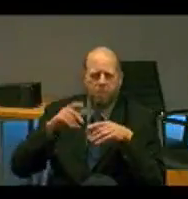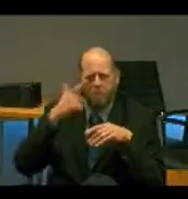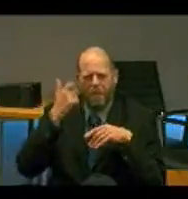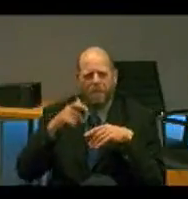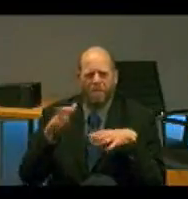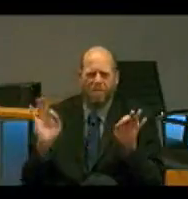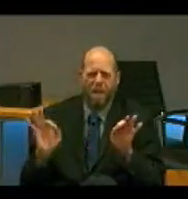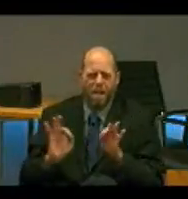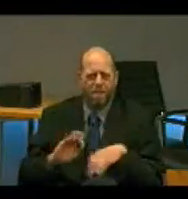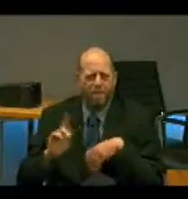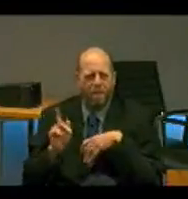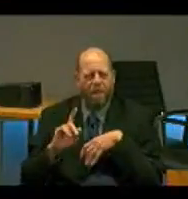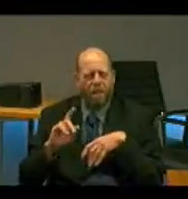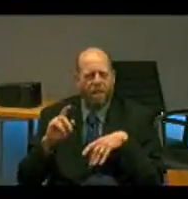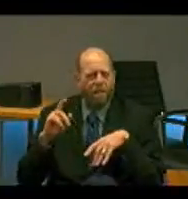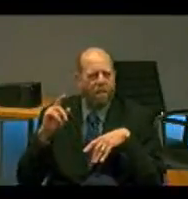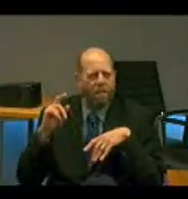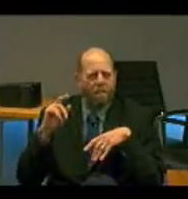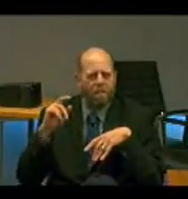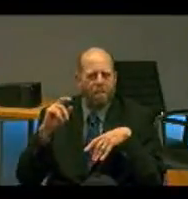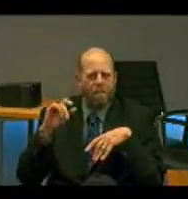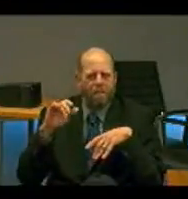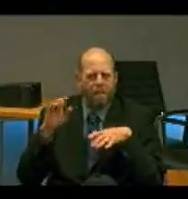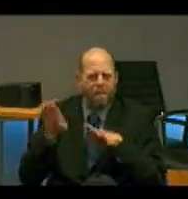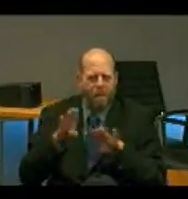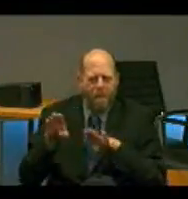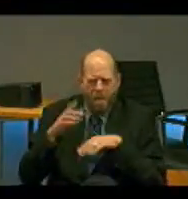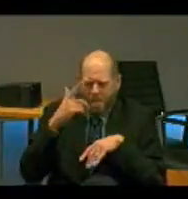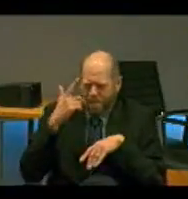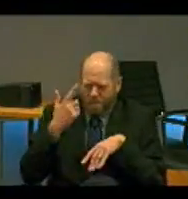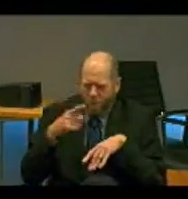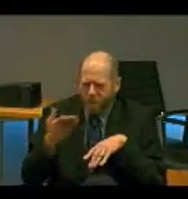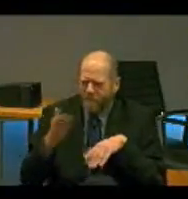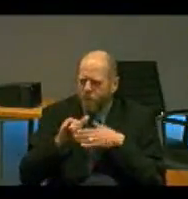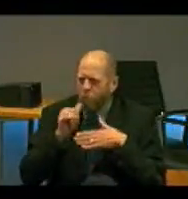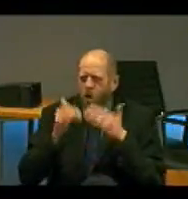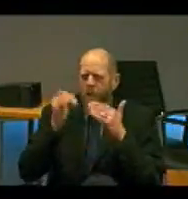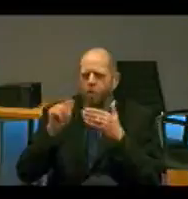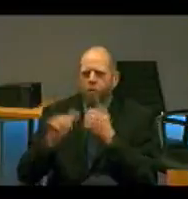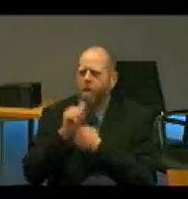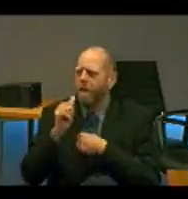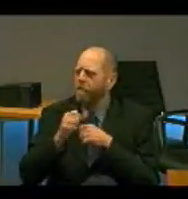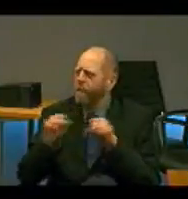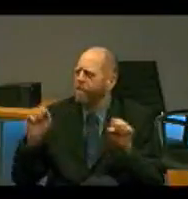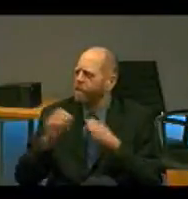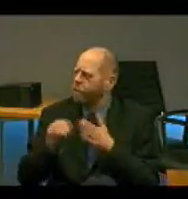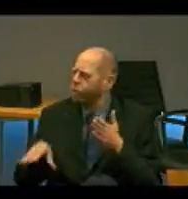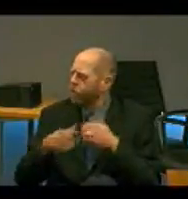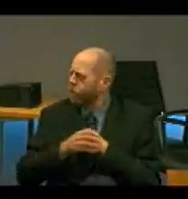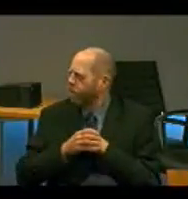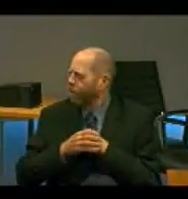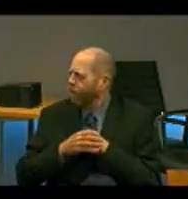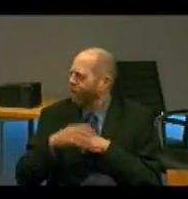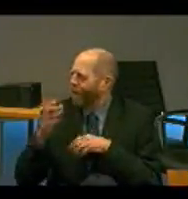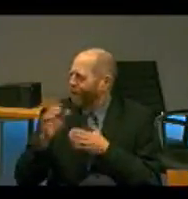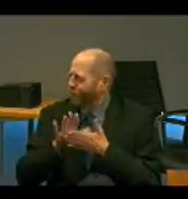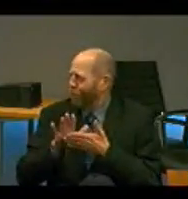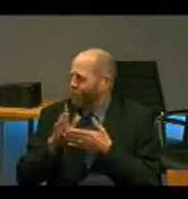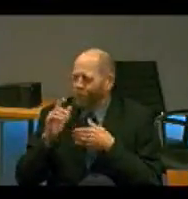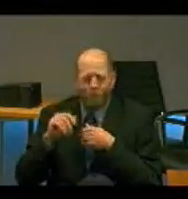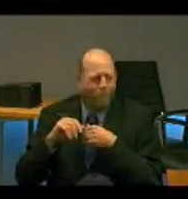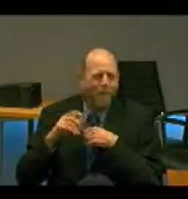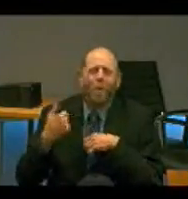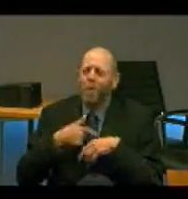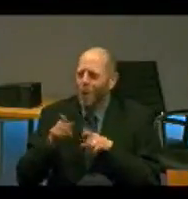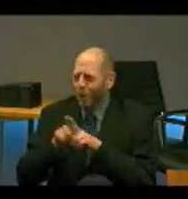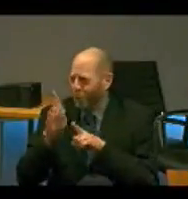simply do not rise to the level of posing an imminent or significant threat to the safety of students or school employees.